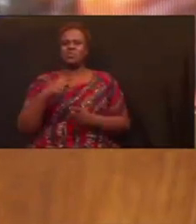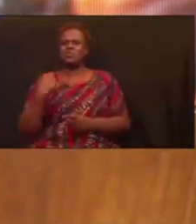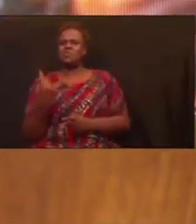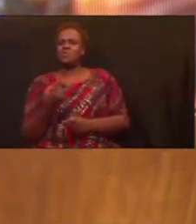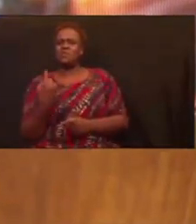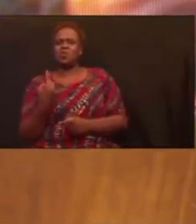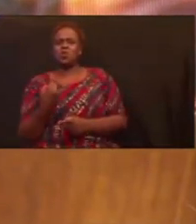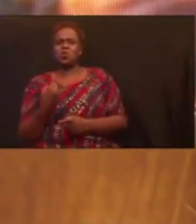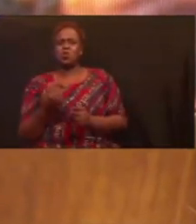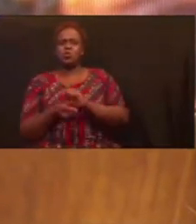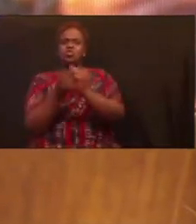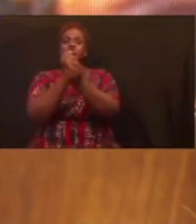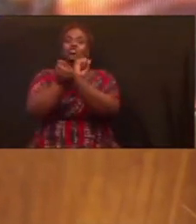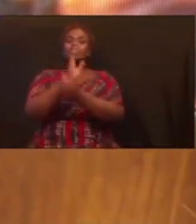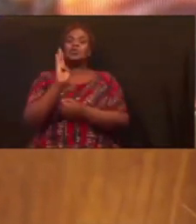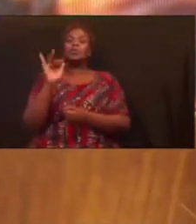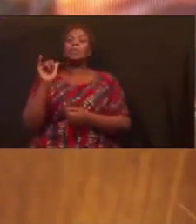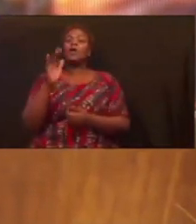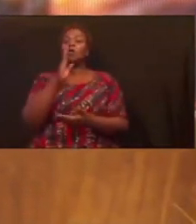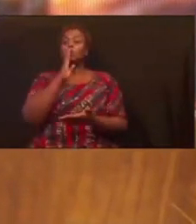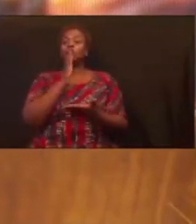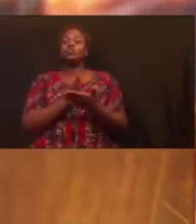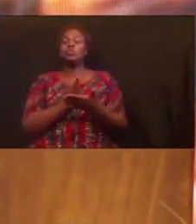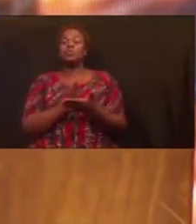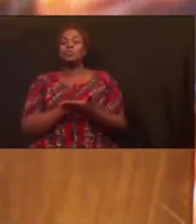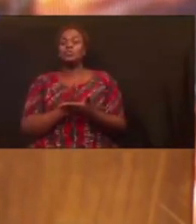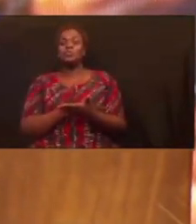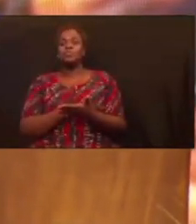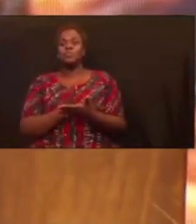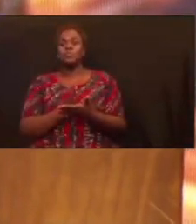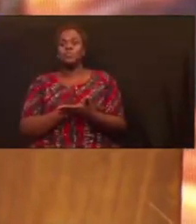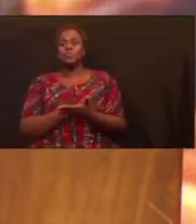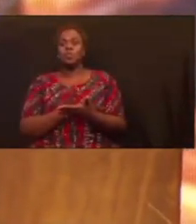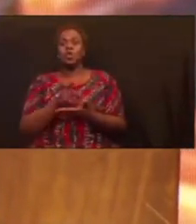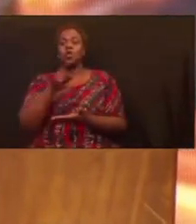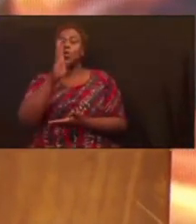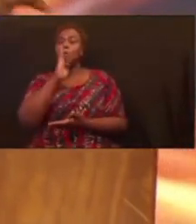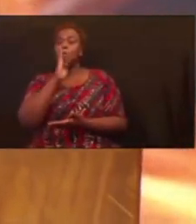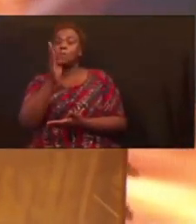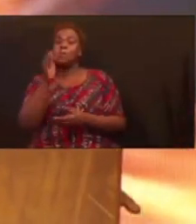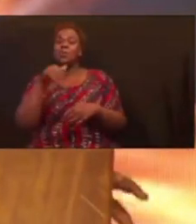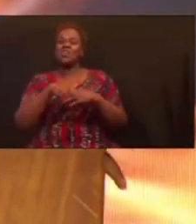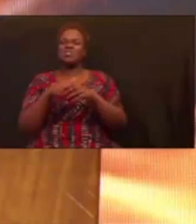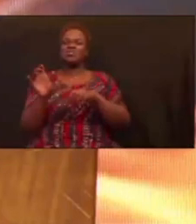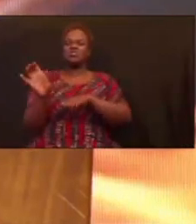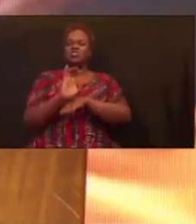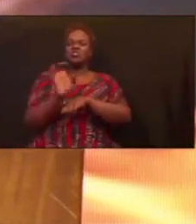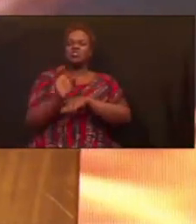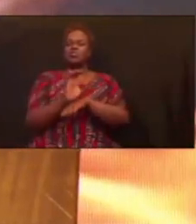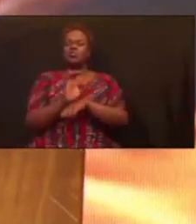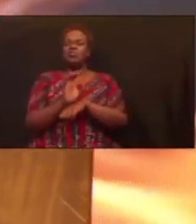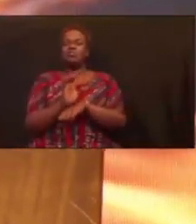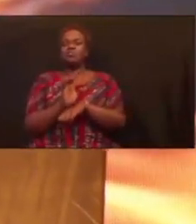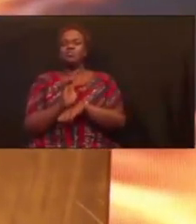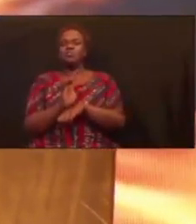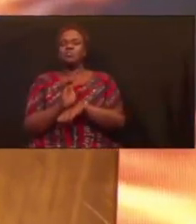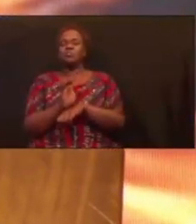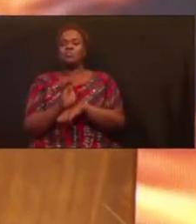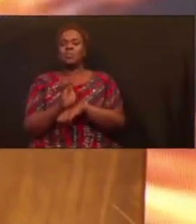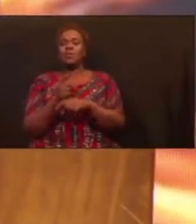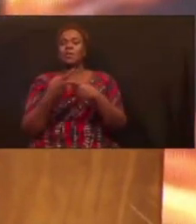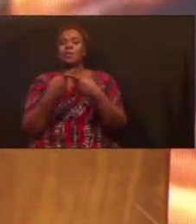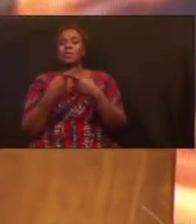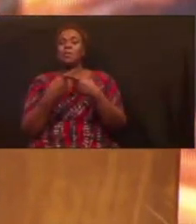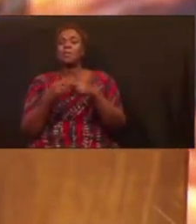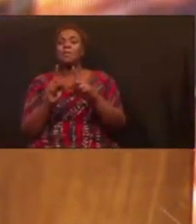by the truth. Hallelujah. So you can be in church, you can be a worker in church, we observed, and yet not have